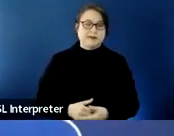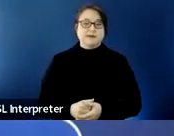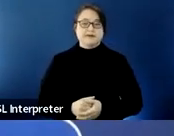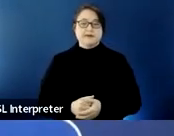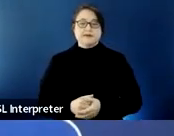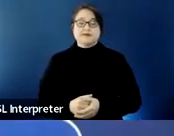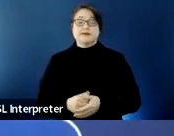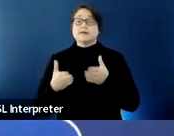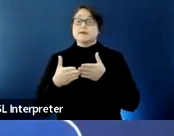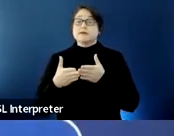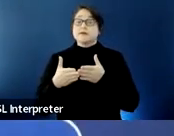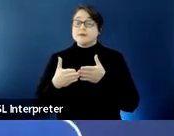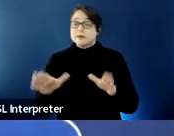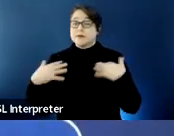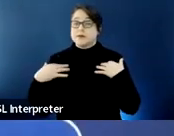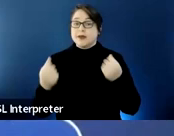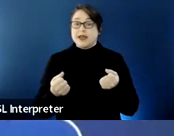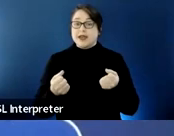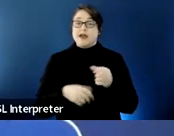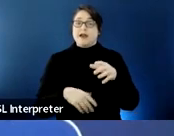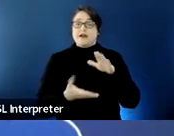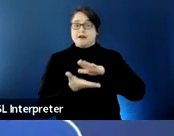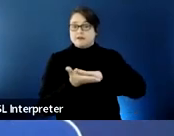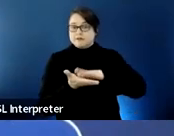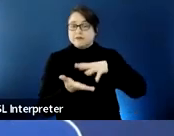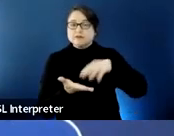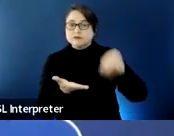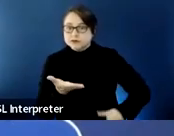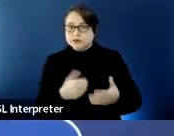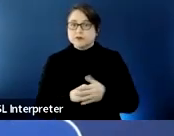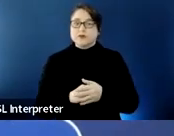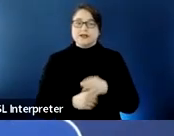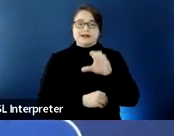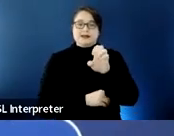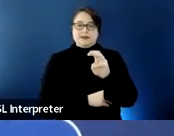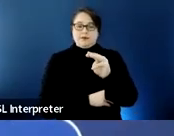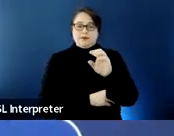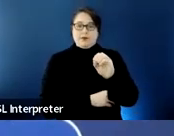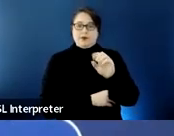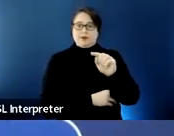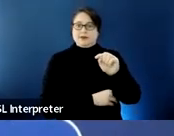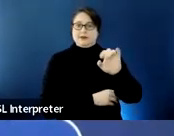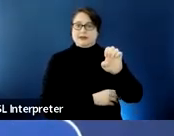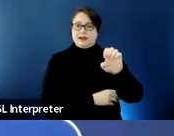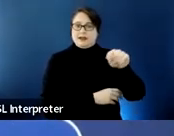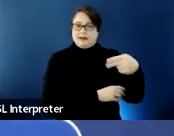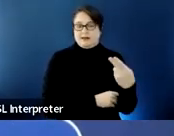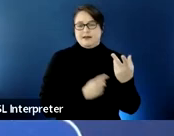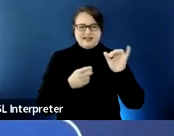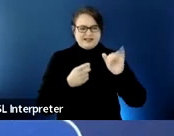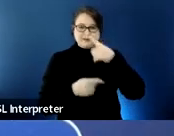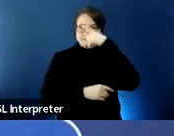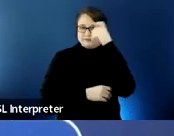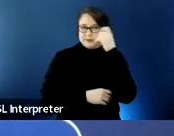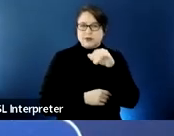partnerships with Morehouse College's Project Emotep is an 11-week summer internship designed to increase the knowledge and